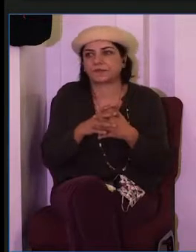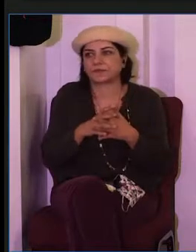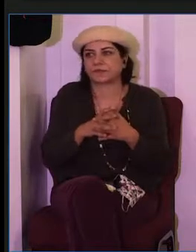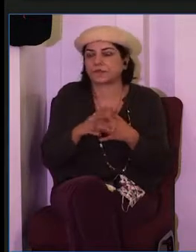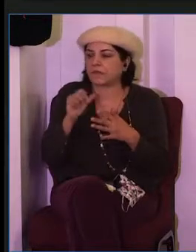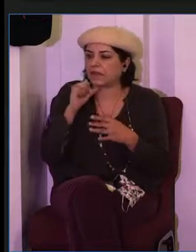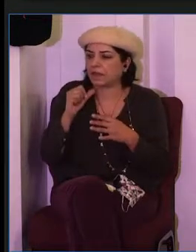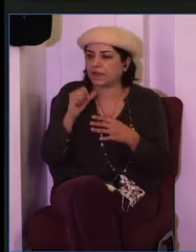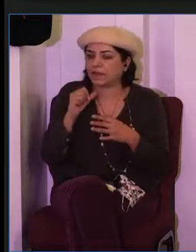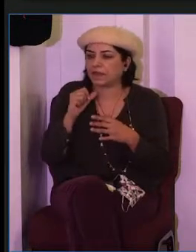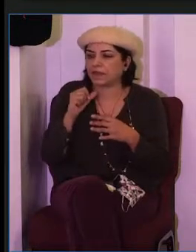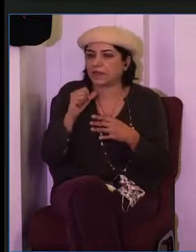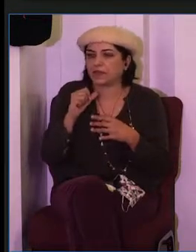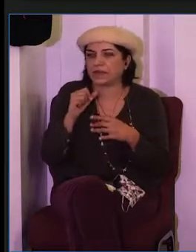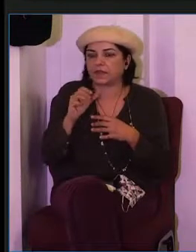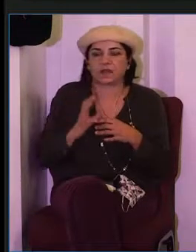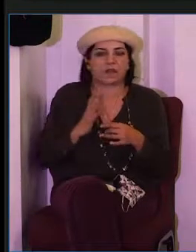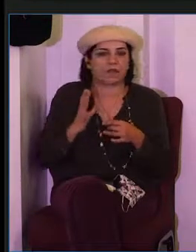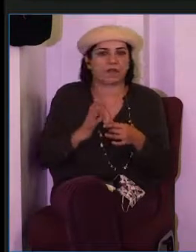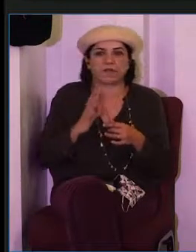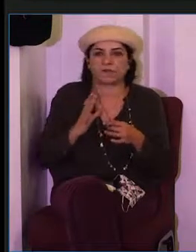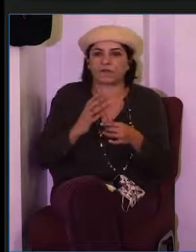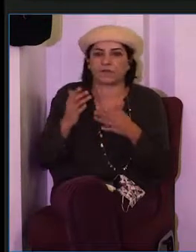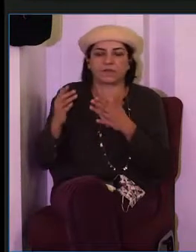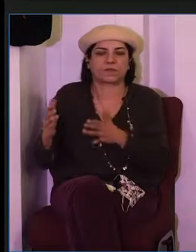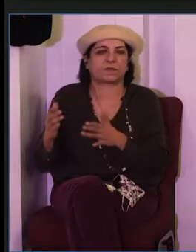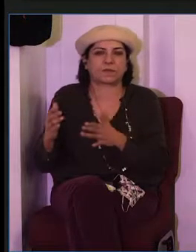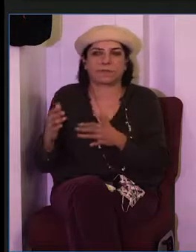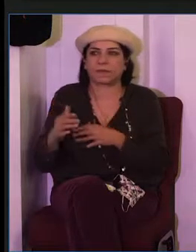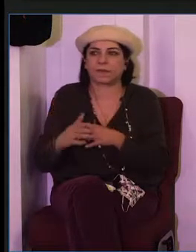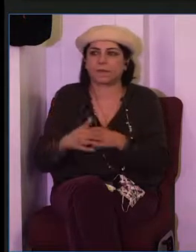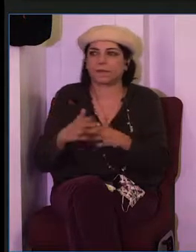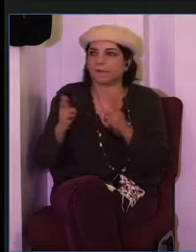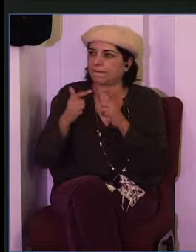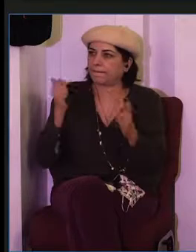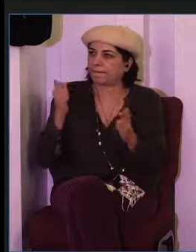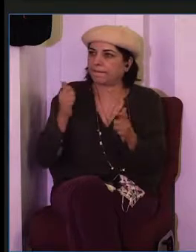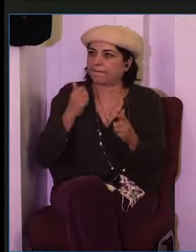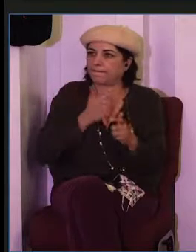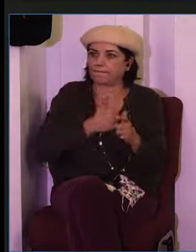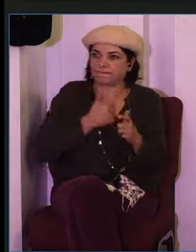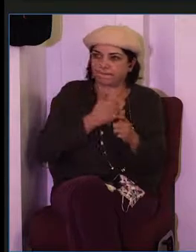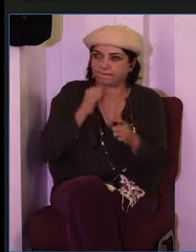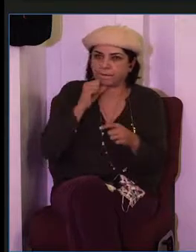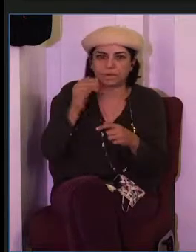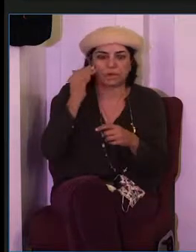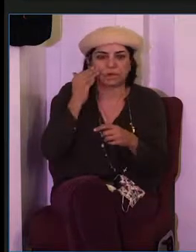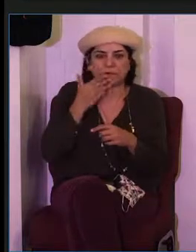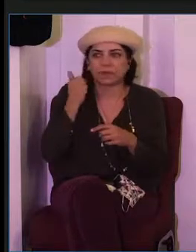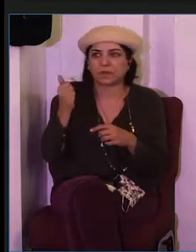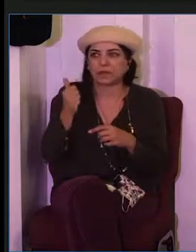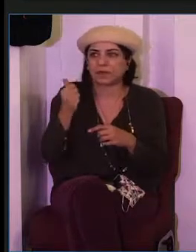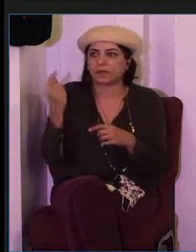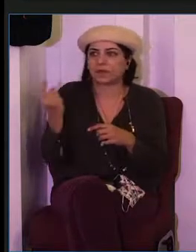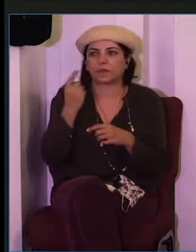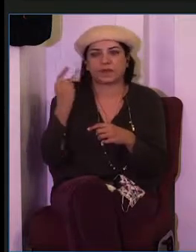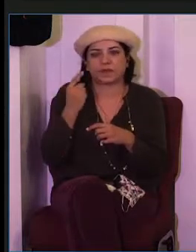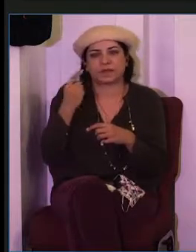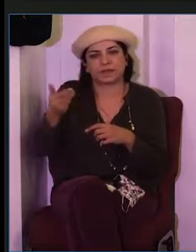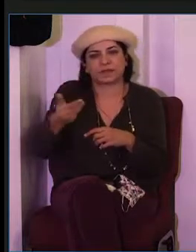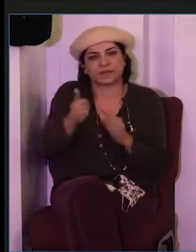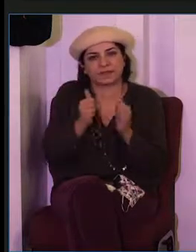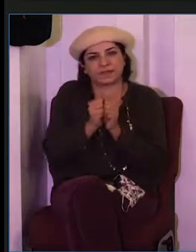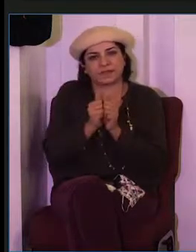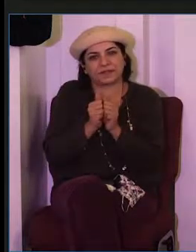next few weeks. My biggest regret is I didn't get to know Keith better. He always greeted me with a smile